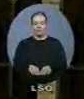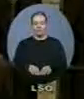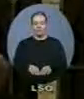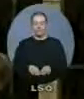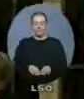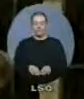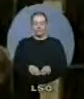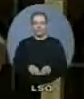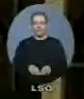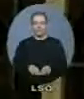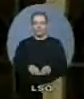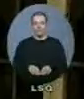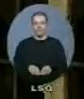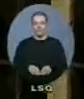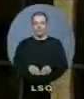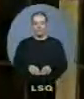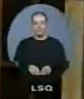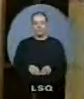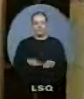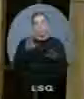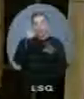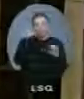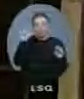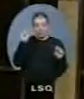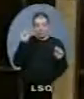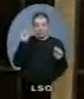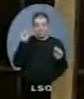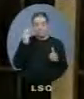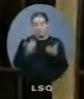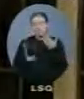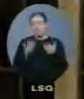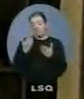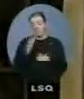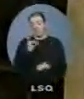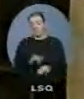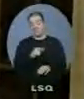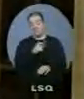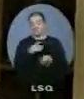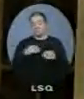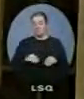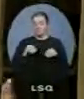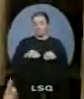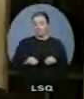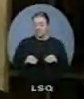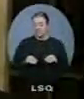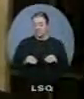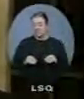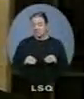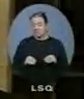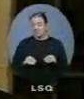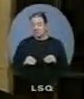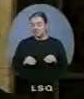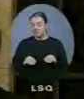million he's sitting on that he's owing them. This minister's spin will not keep our local television stations going. In fact, if we look at the lack